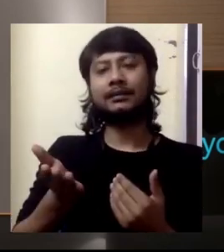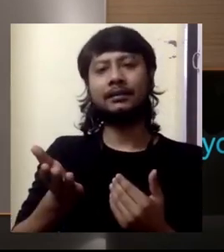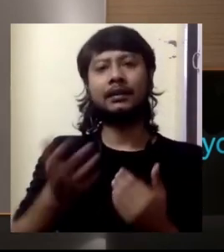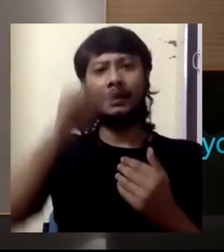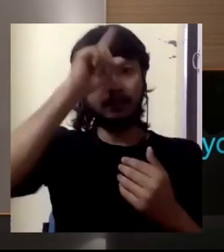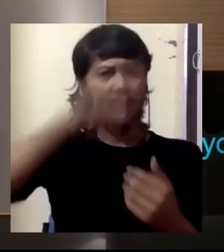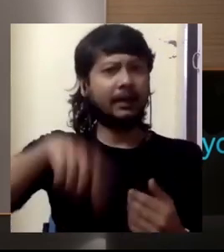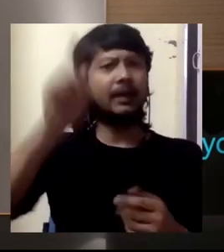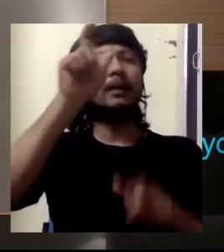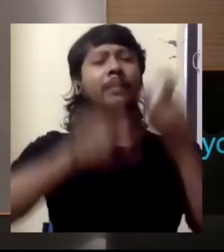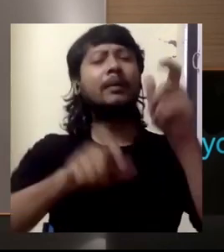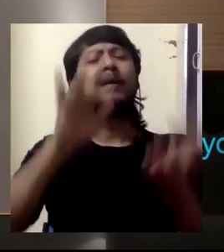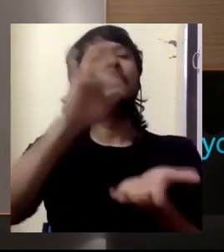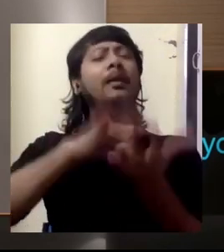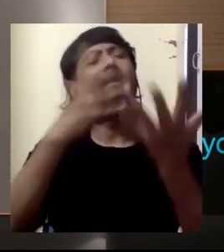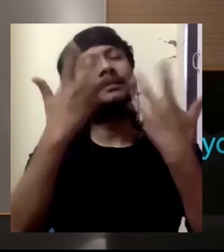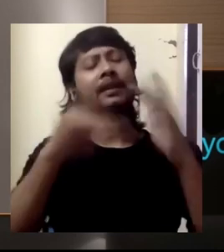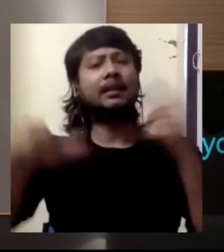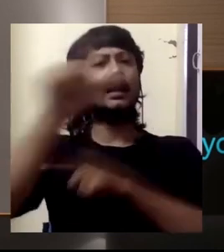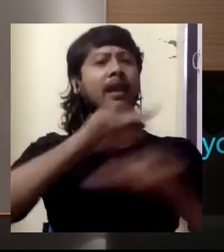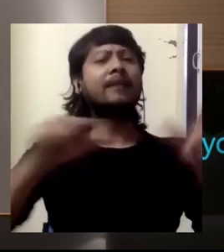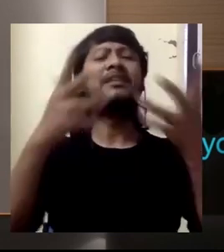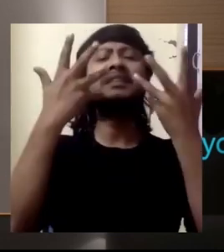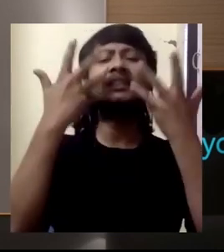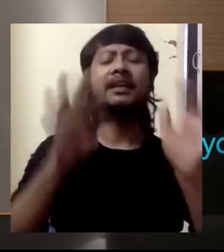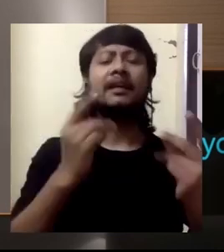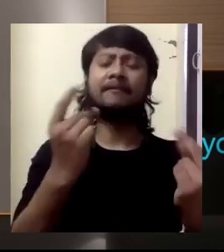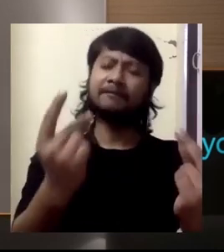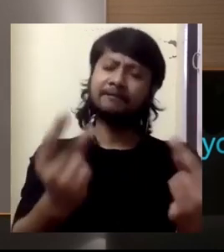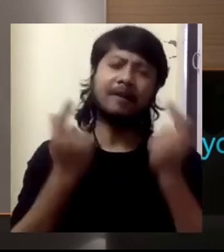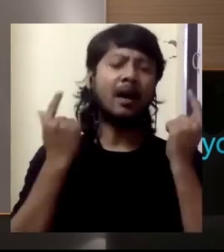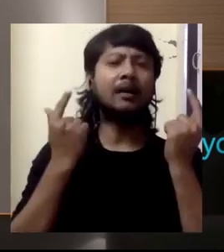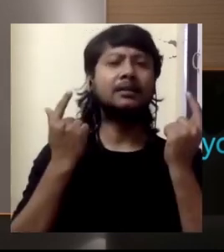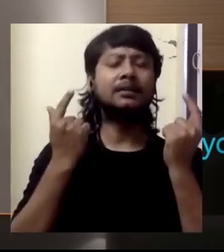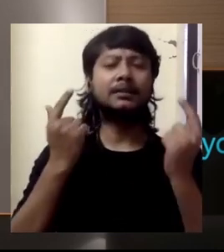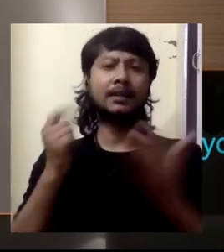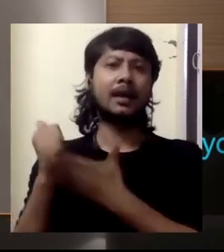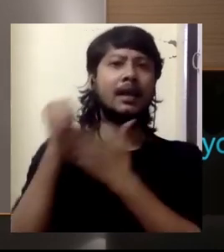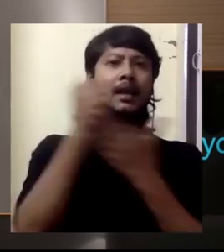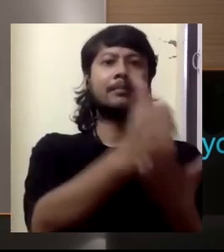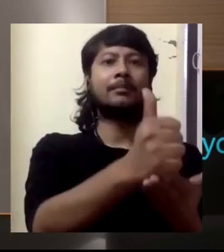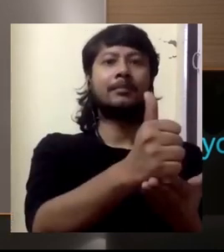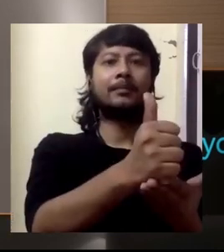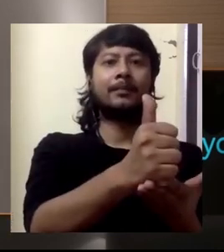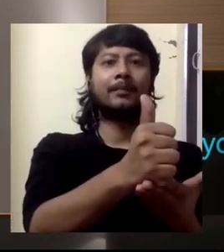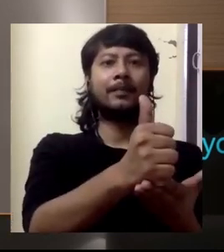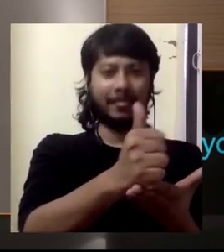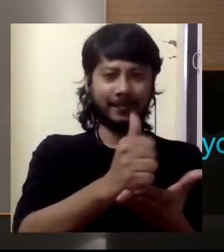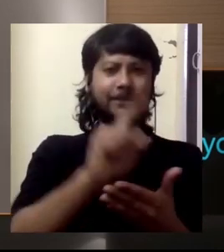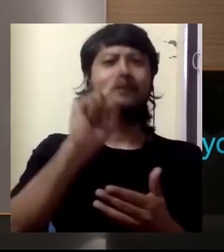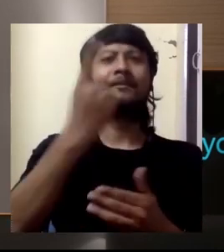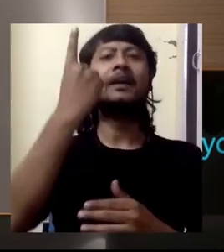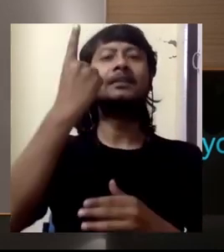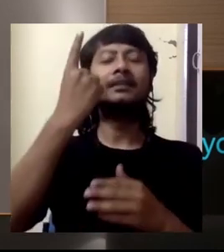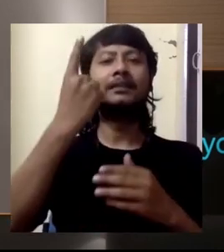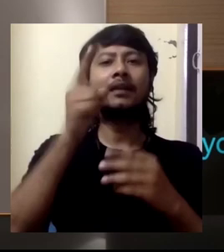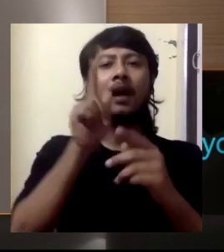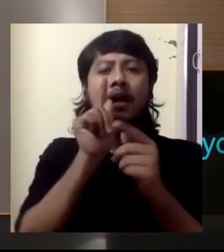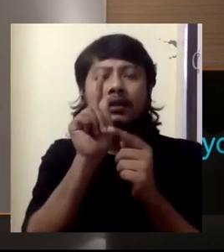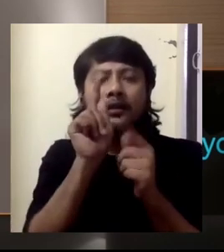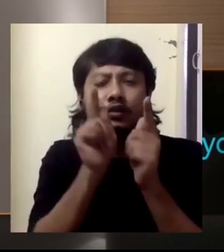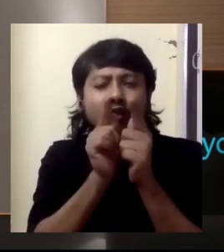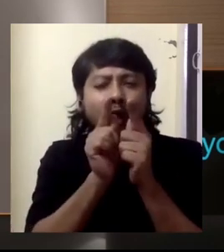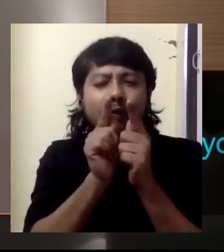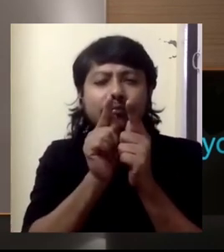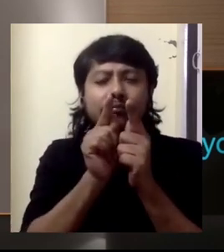least a little bit of help, at least the first level of intervention that might set them off, and then they can get more help later,